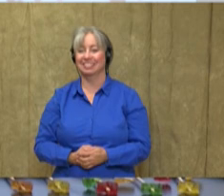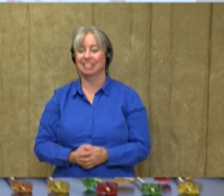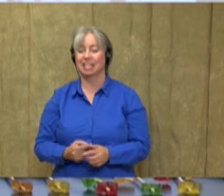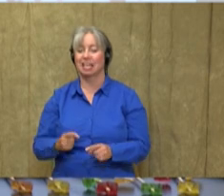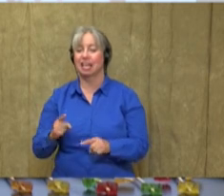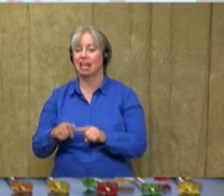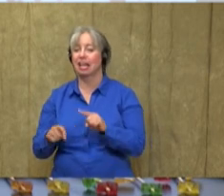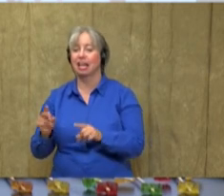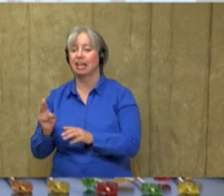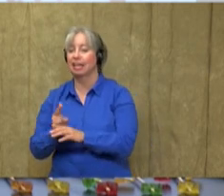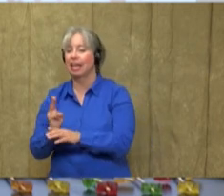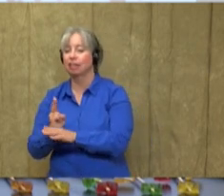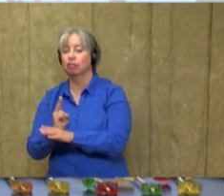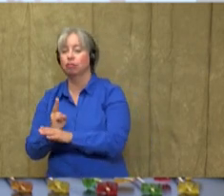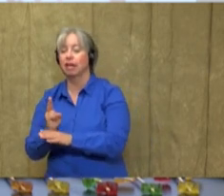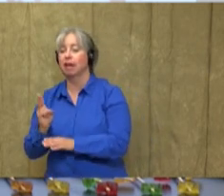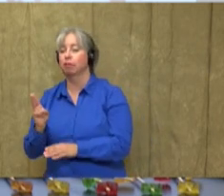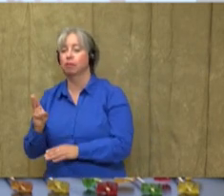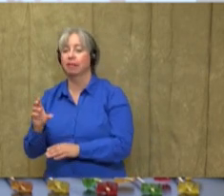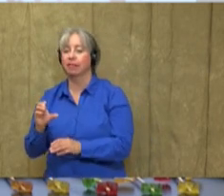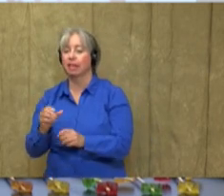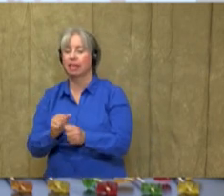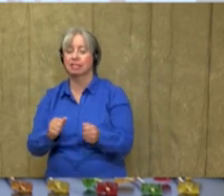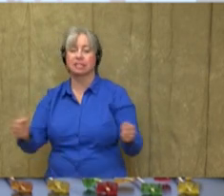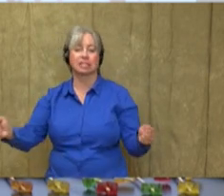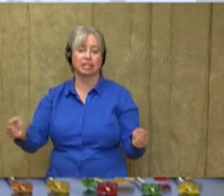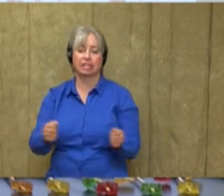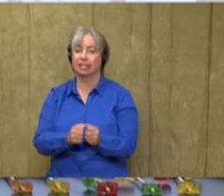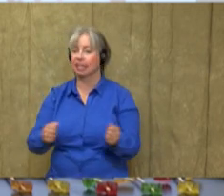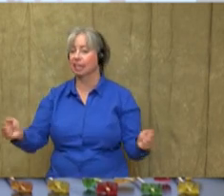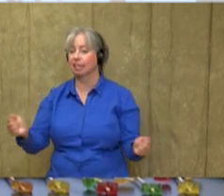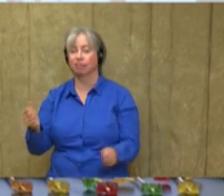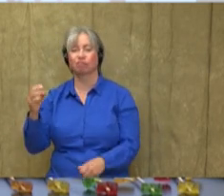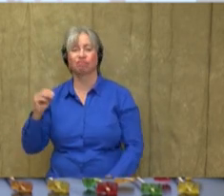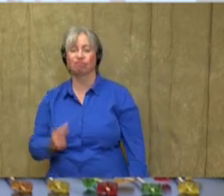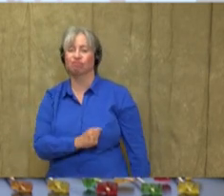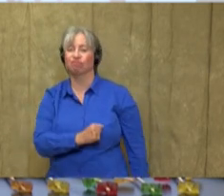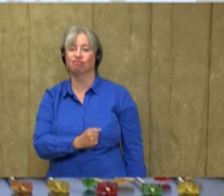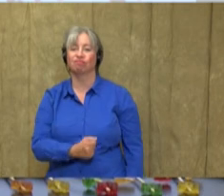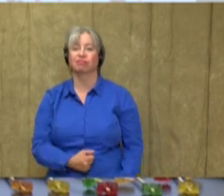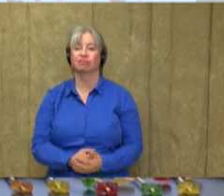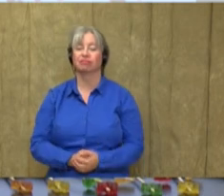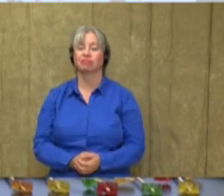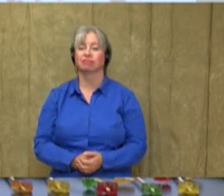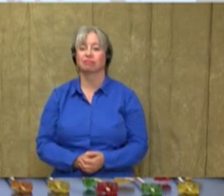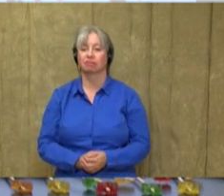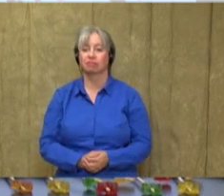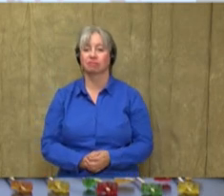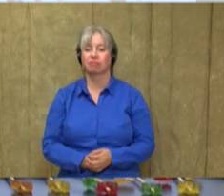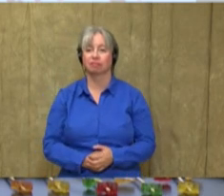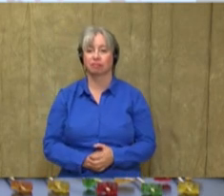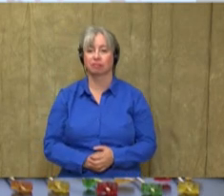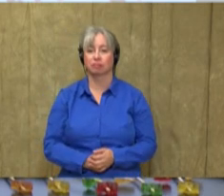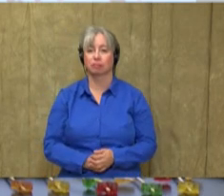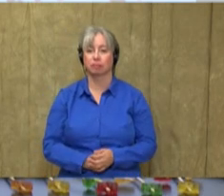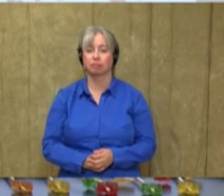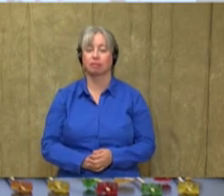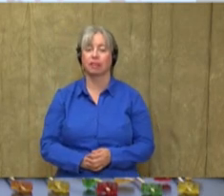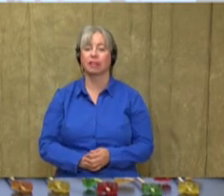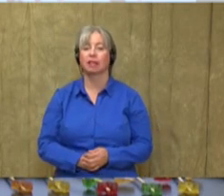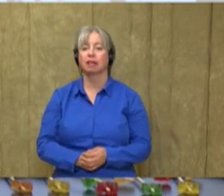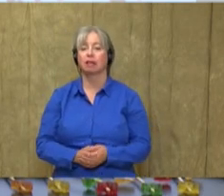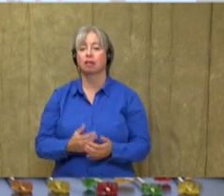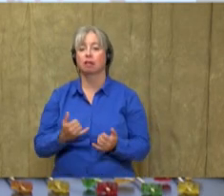it going side to side. So I press down and it goes up, and that compressional wave moves out, and then we get to hear it